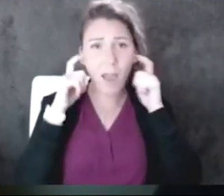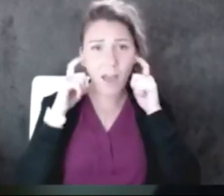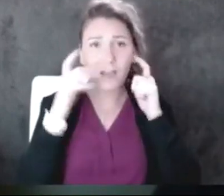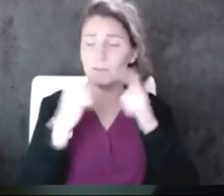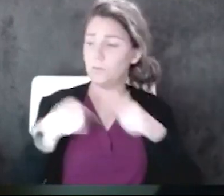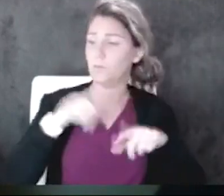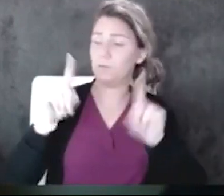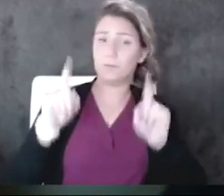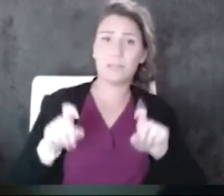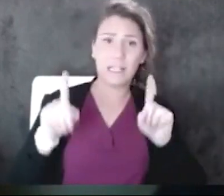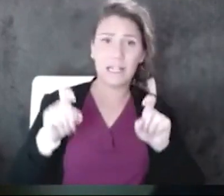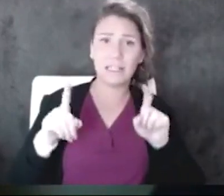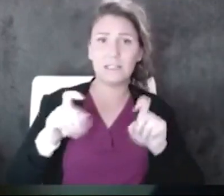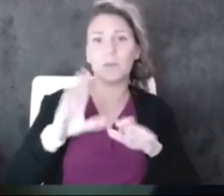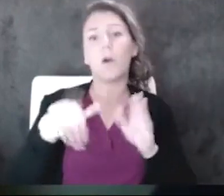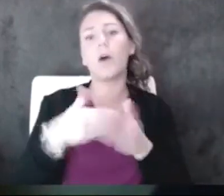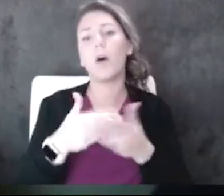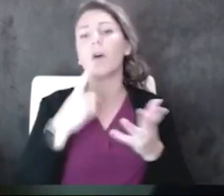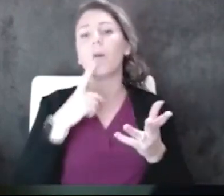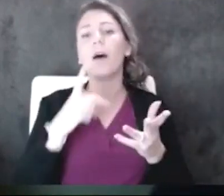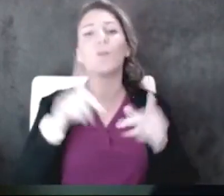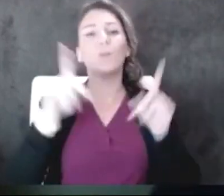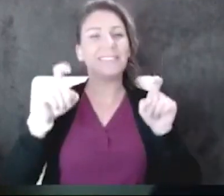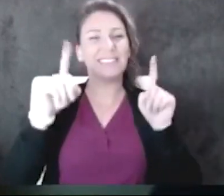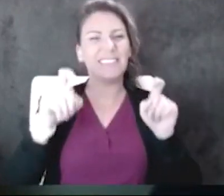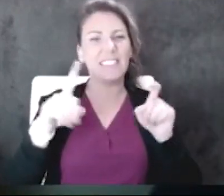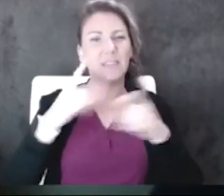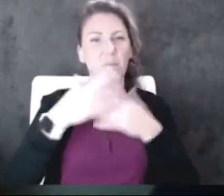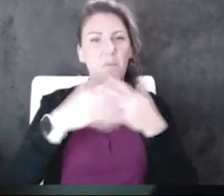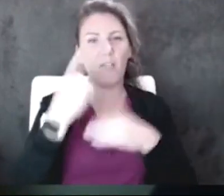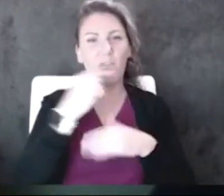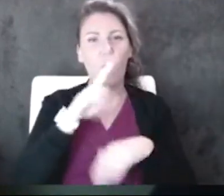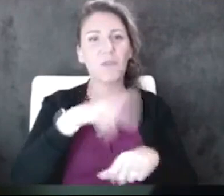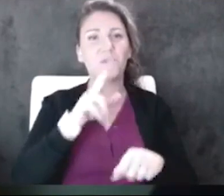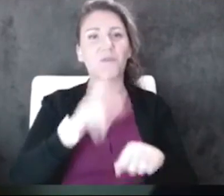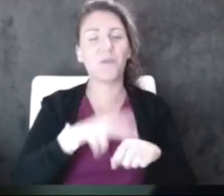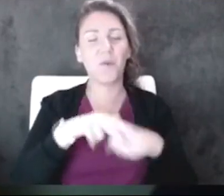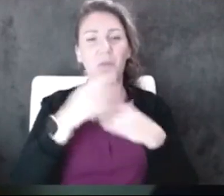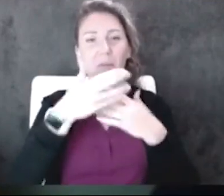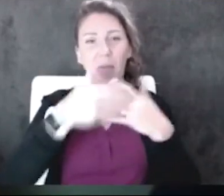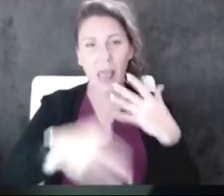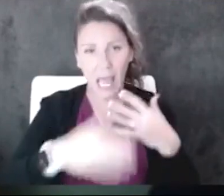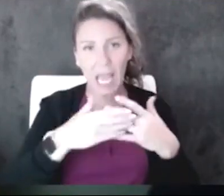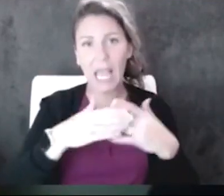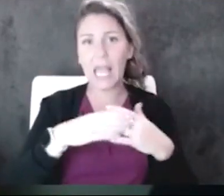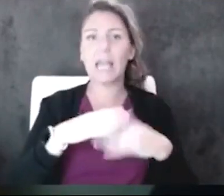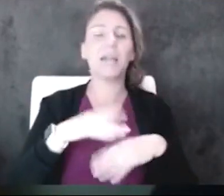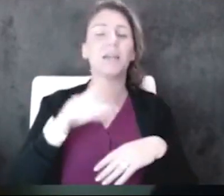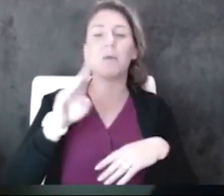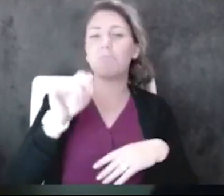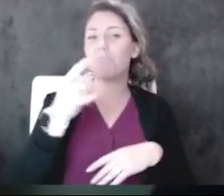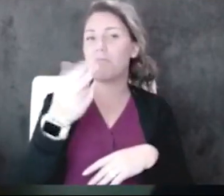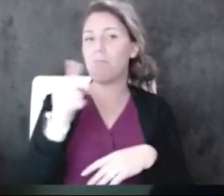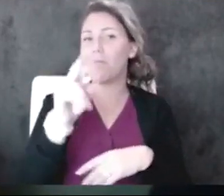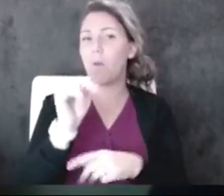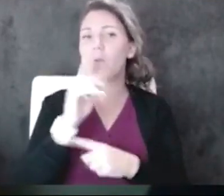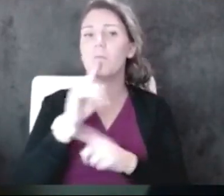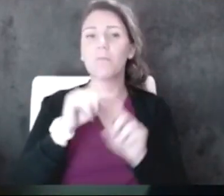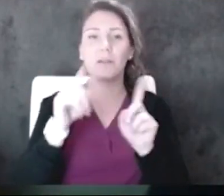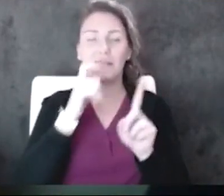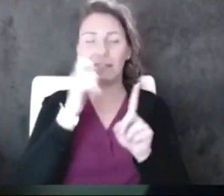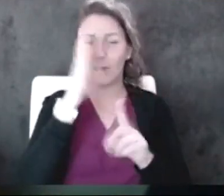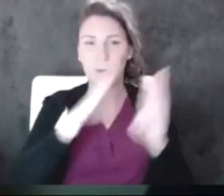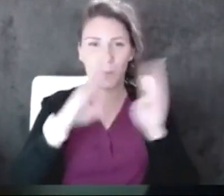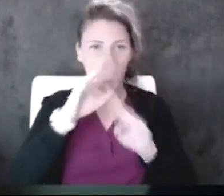testing we're testing the blood for normal bloodborne pathogens, which does not include COVID, but rest assured that you don't have to worry about bloodborne